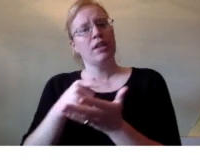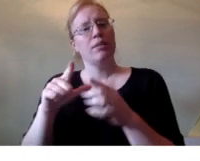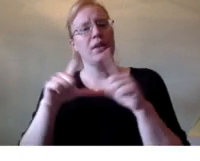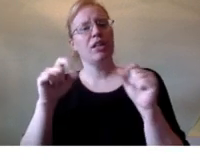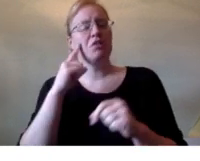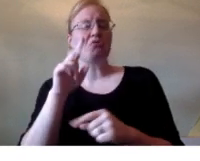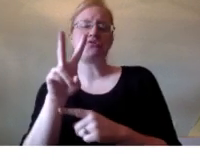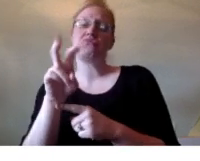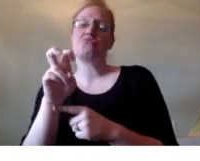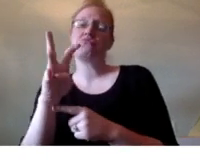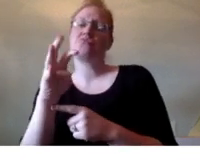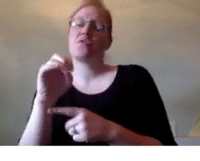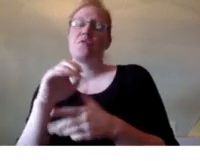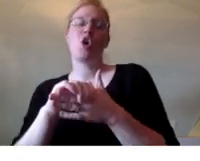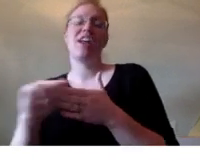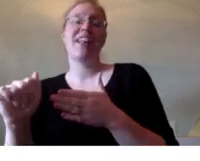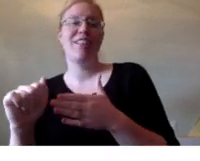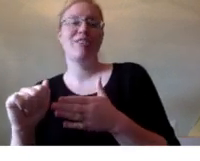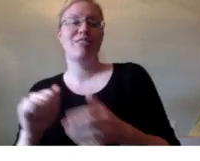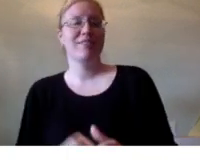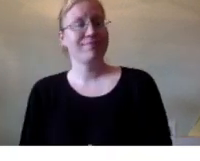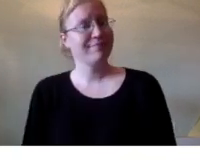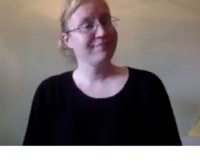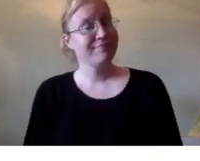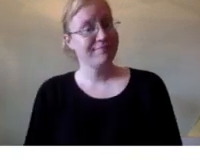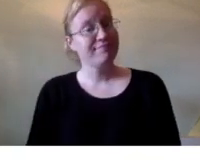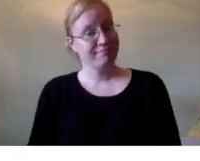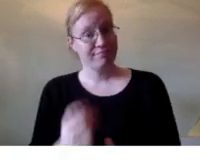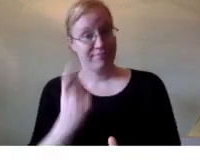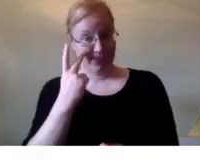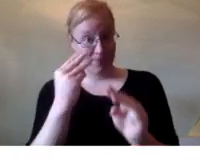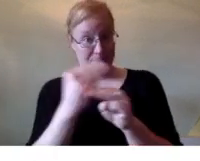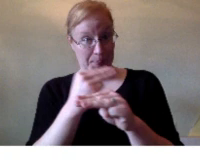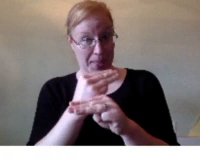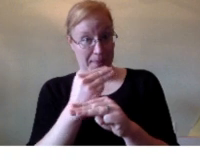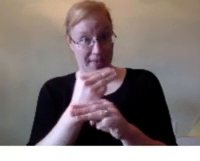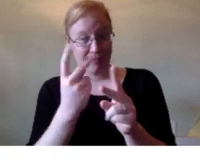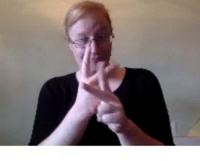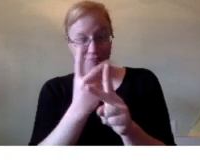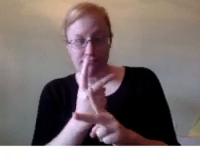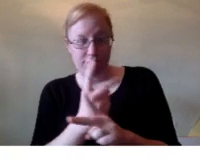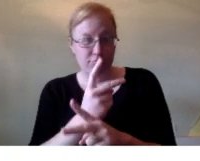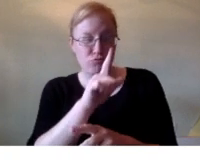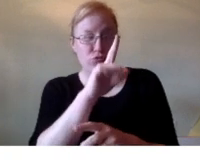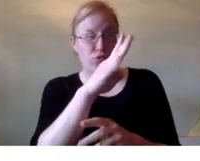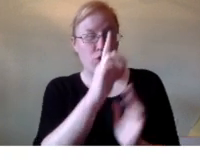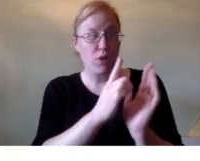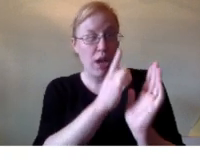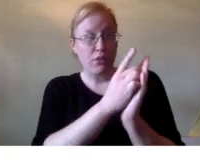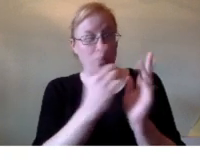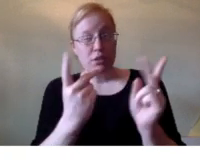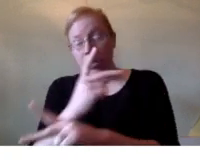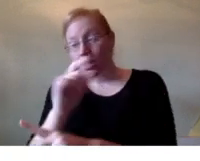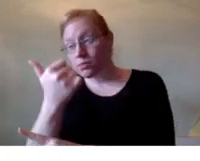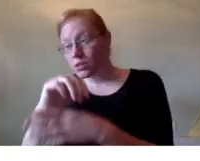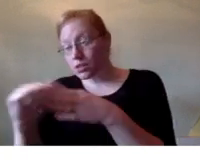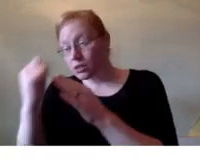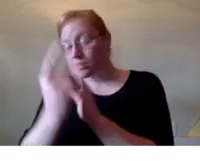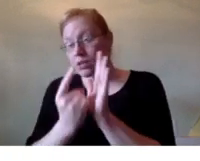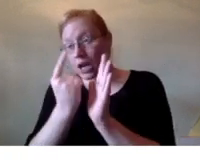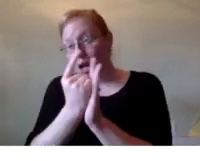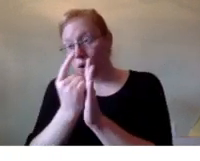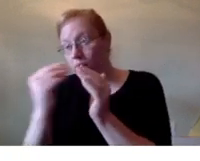for $240. She did the math. Figure that out. She did 24 hours times $10 an